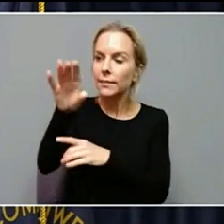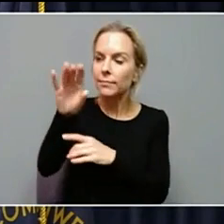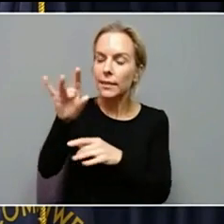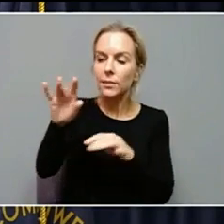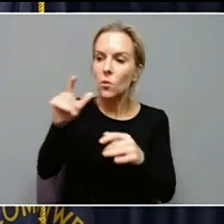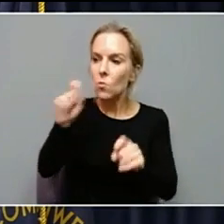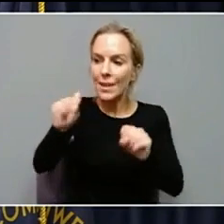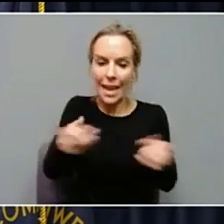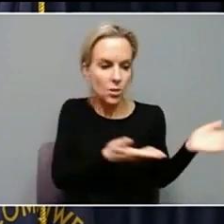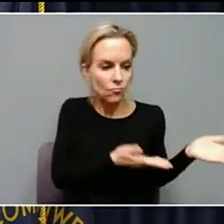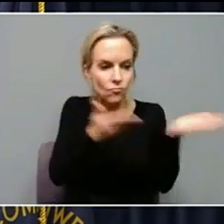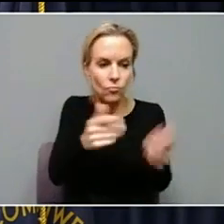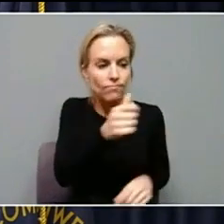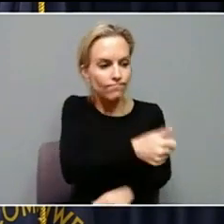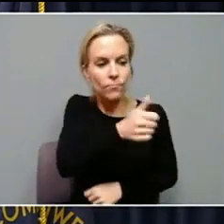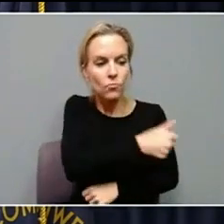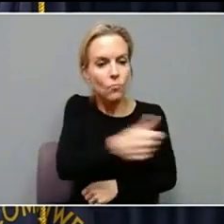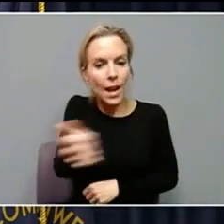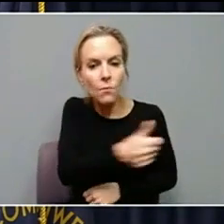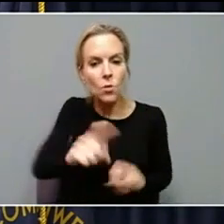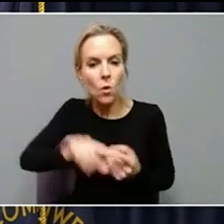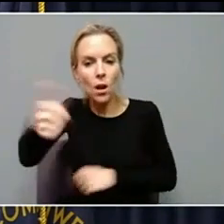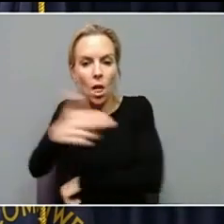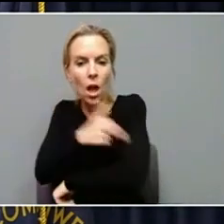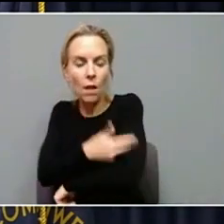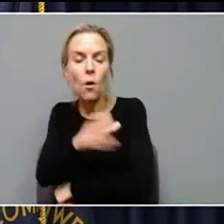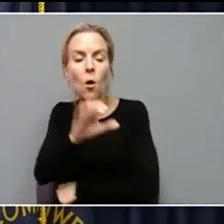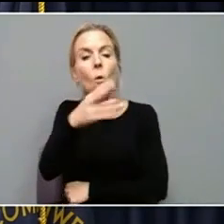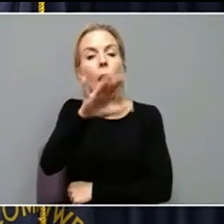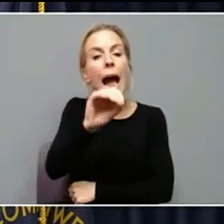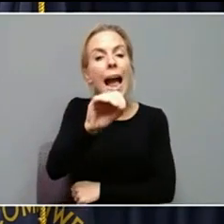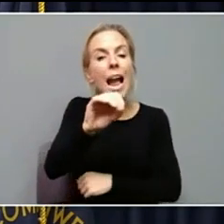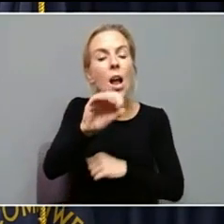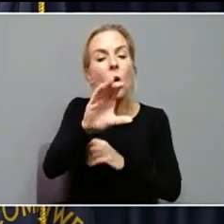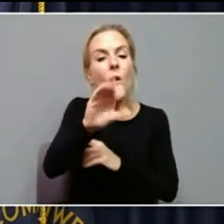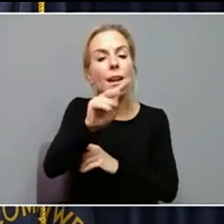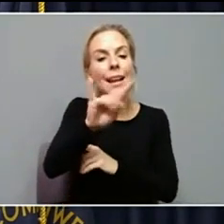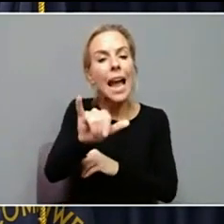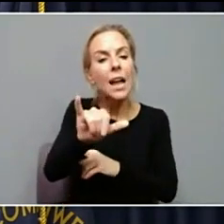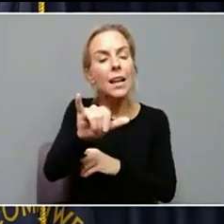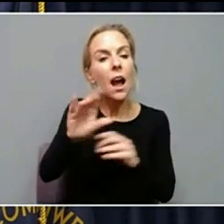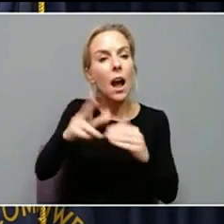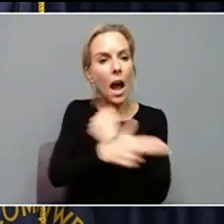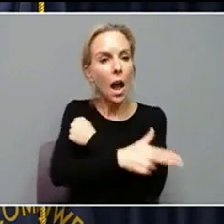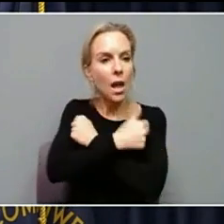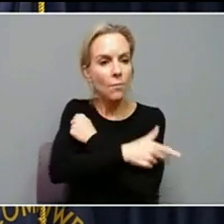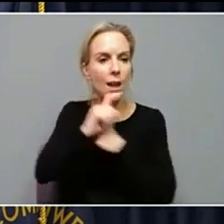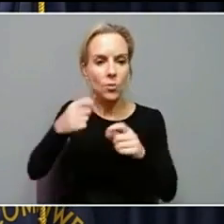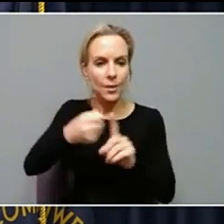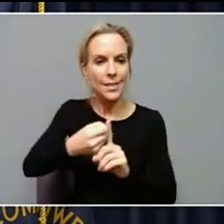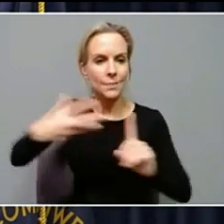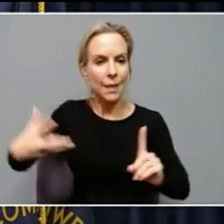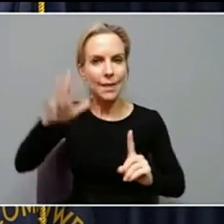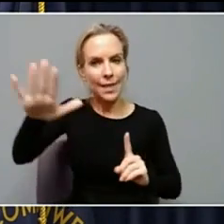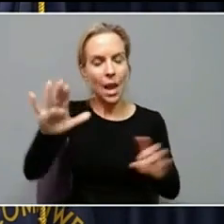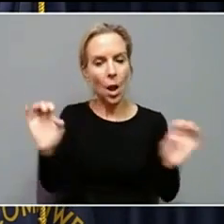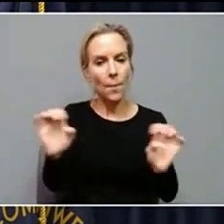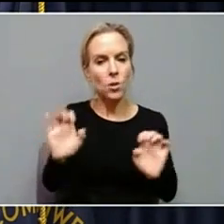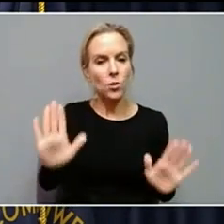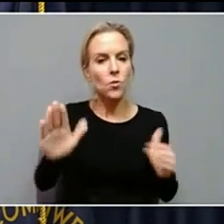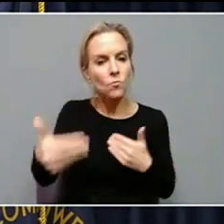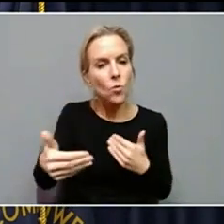Ohio County Hospital has had to expand their emergency department to handle the significant increase in COVID